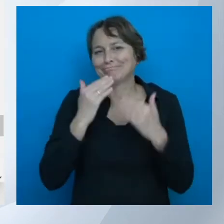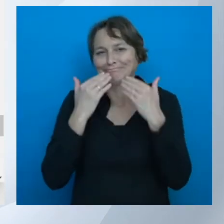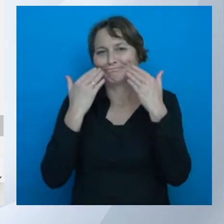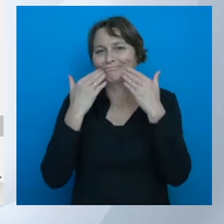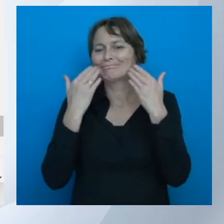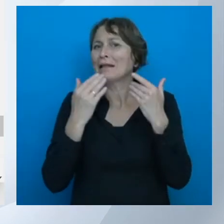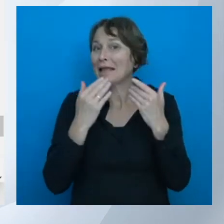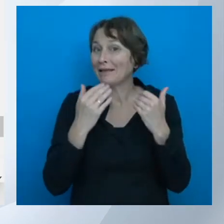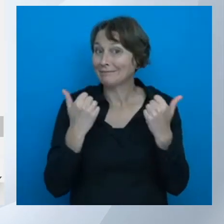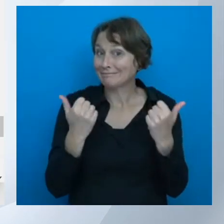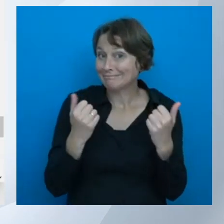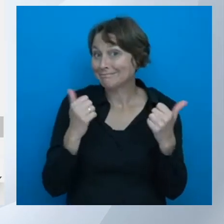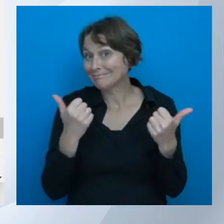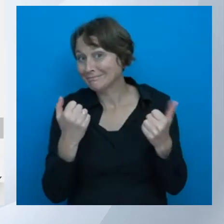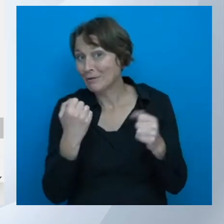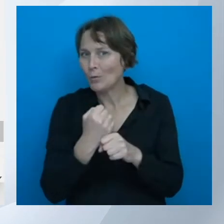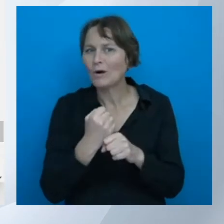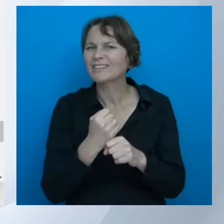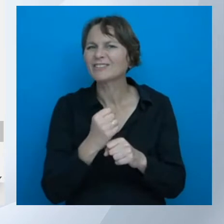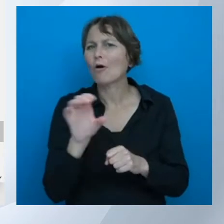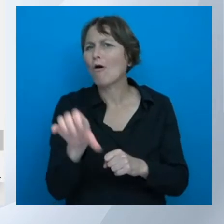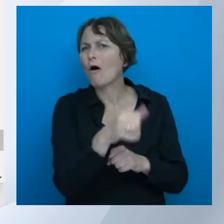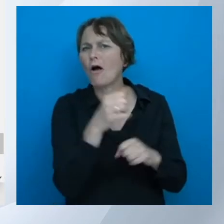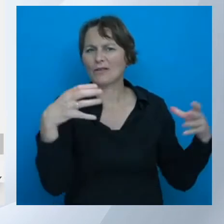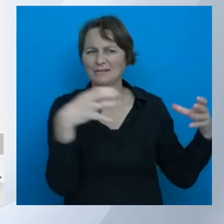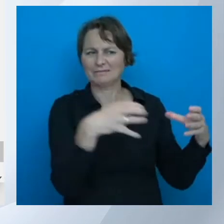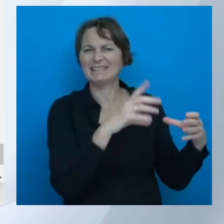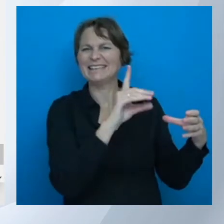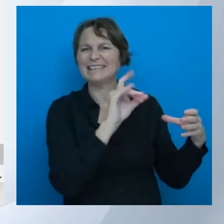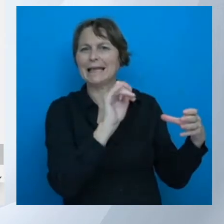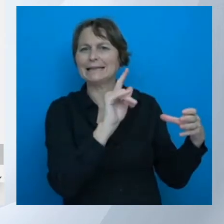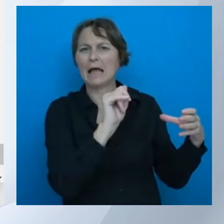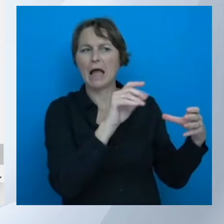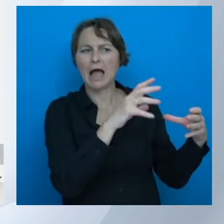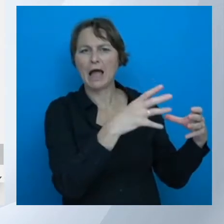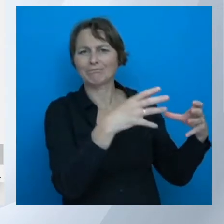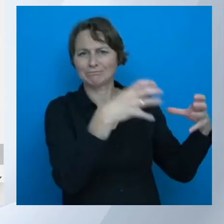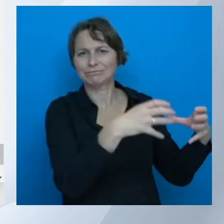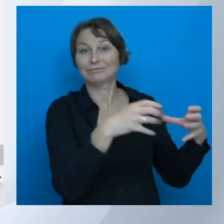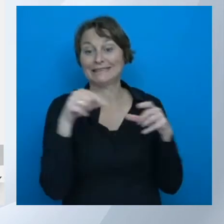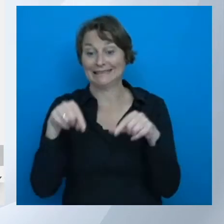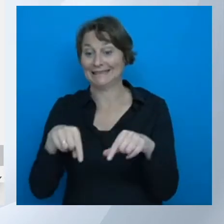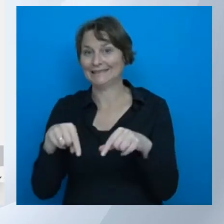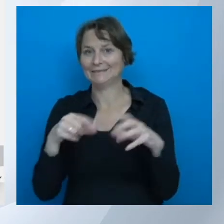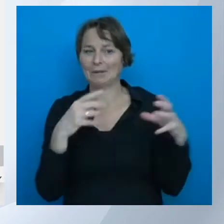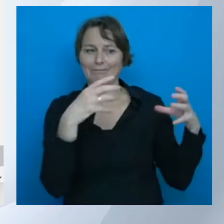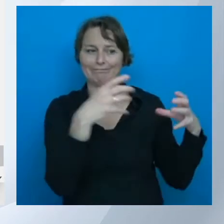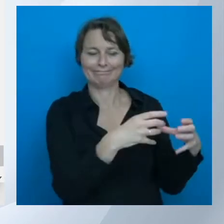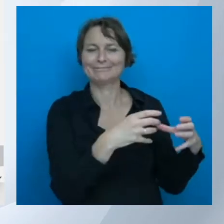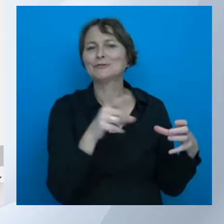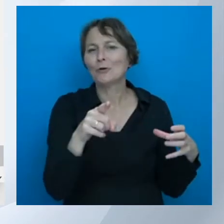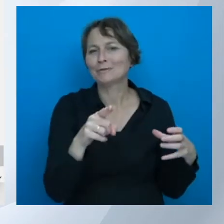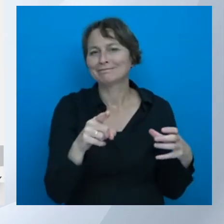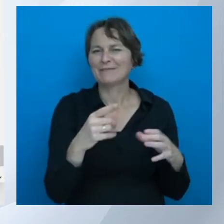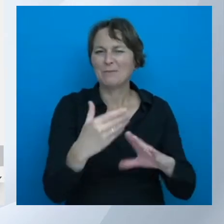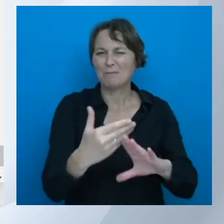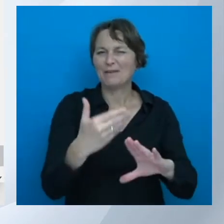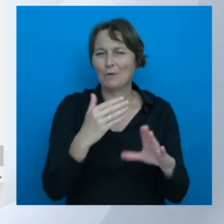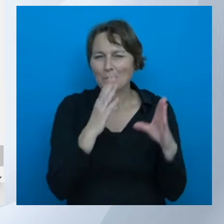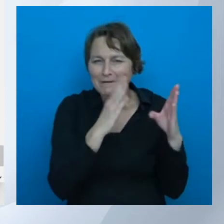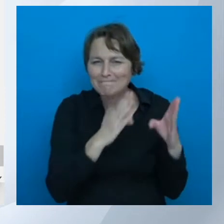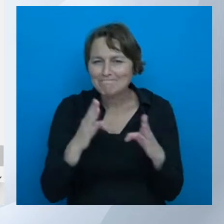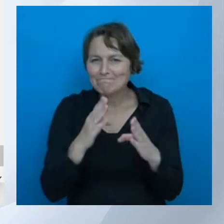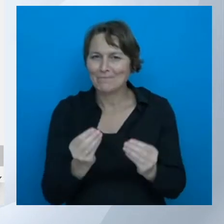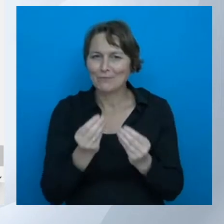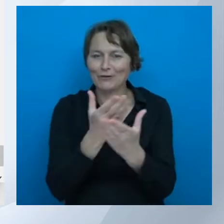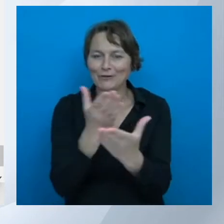is not from the data set, I prepared a bit of fun for you here. So I have a sentence here. We had a great time at